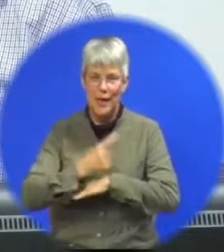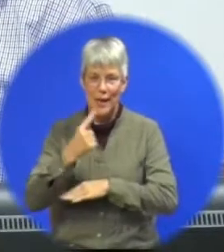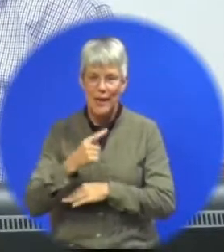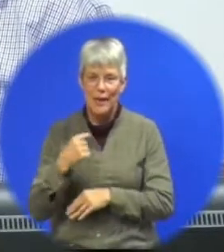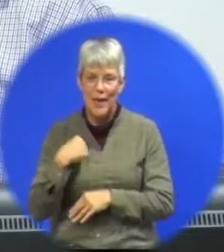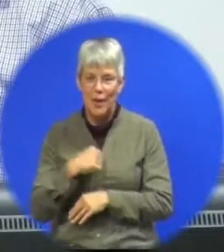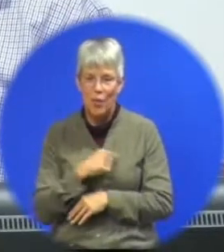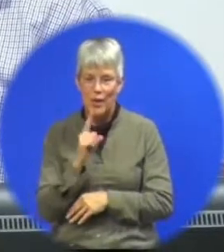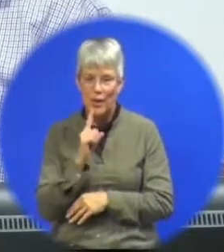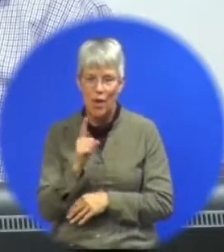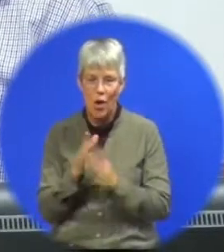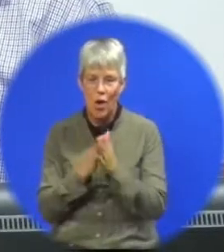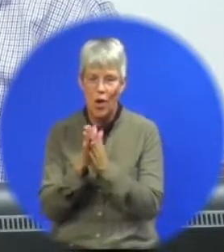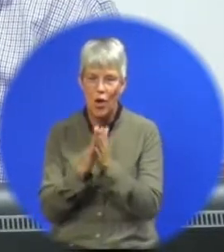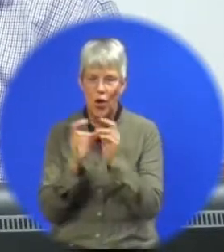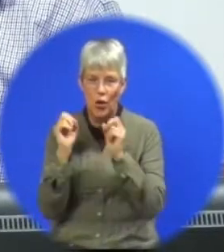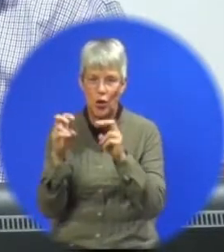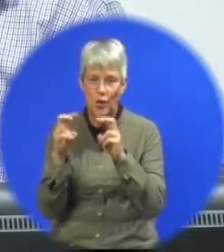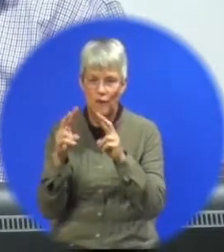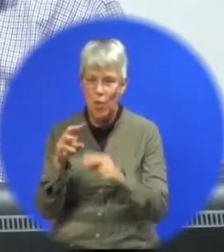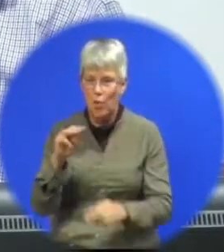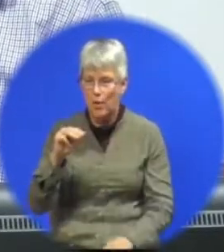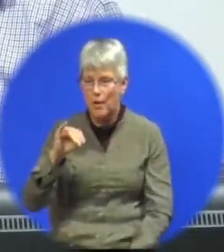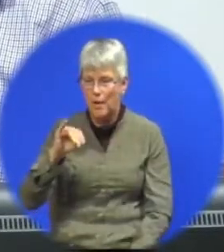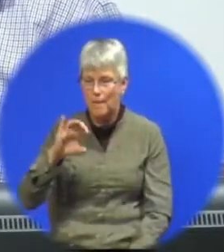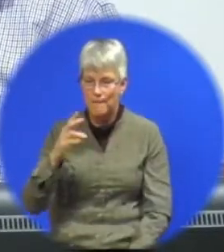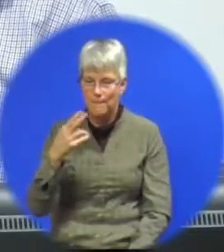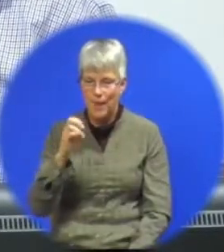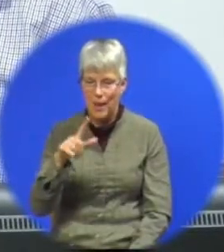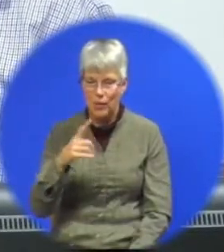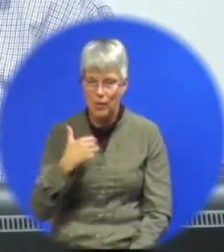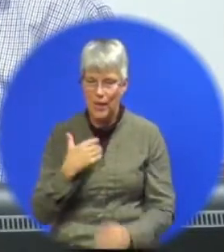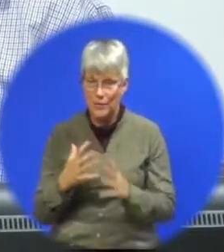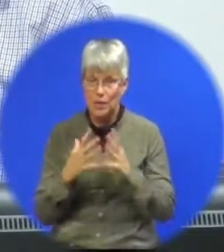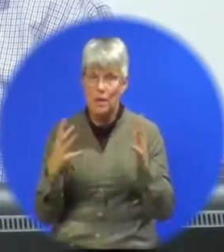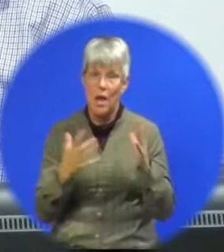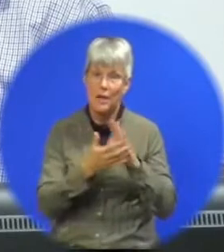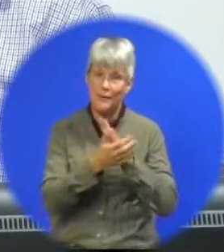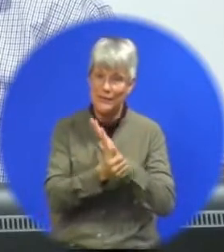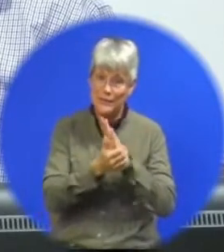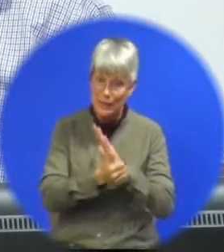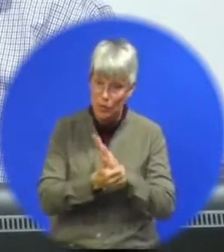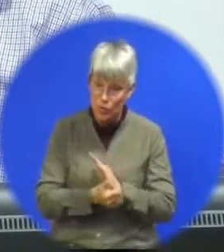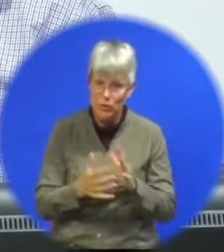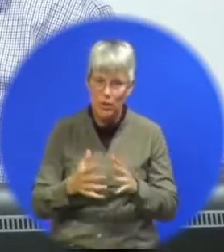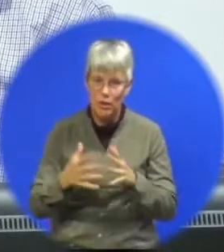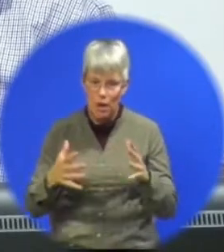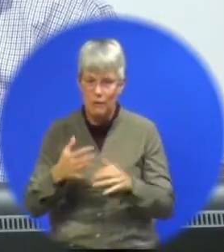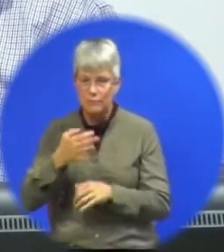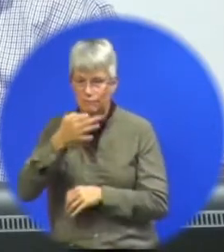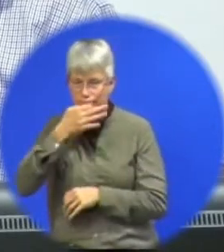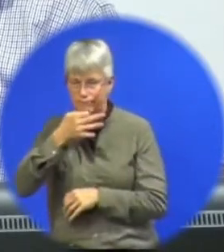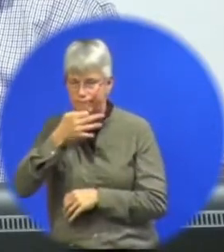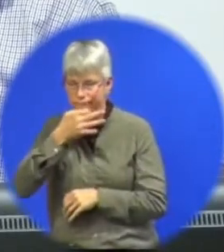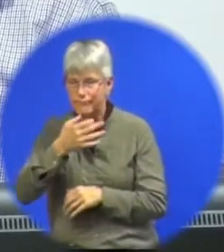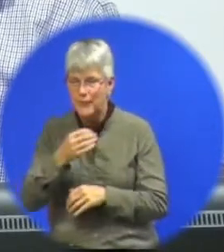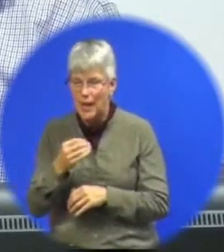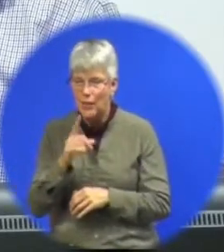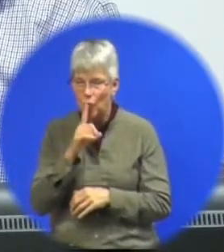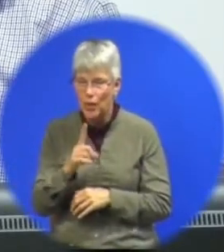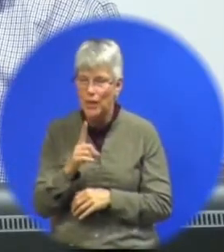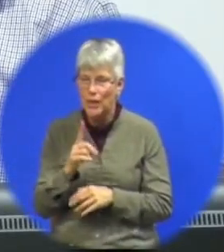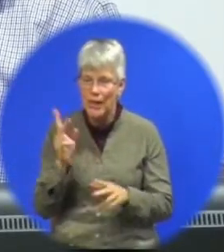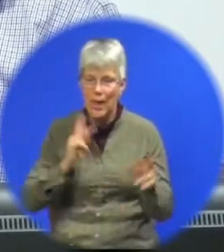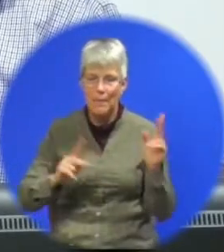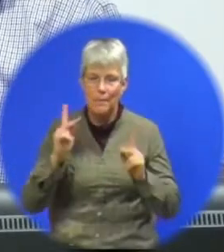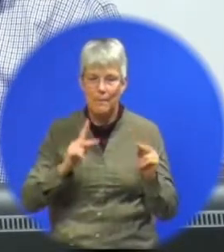looking forward to Michael has a lot of skills and a lot of expertise and is very much a people person